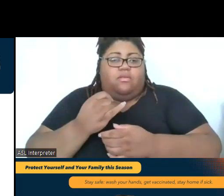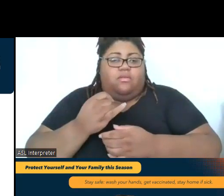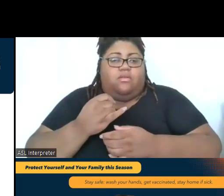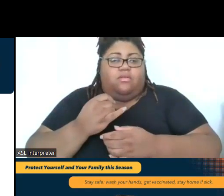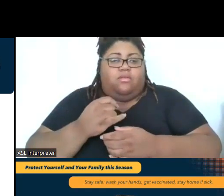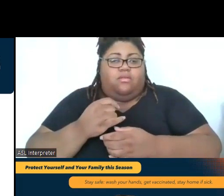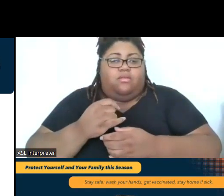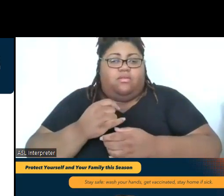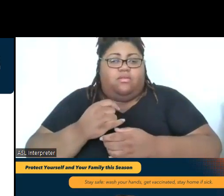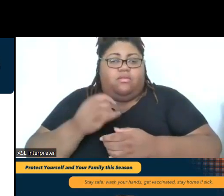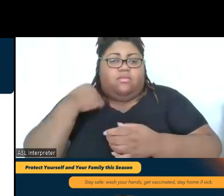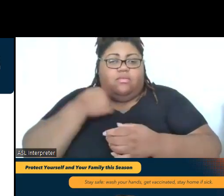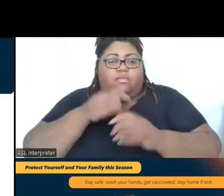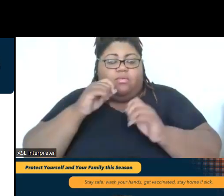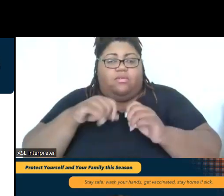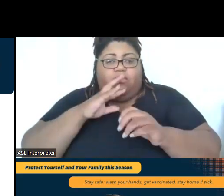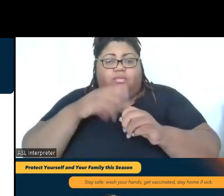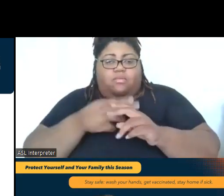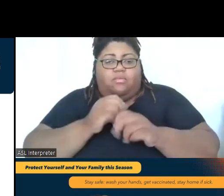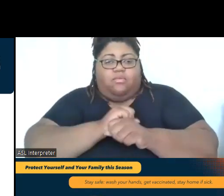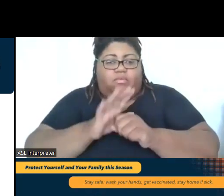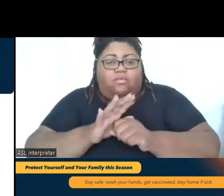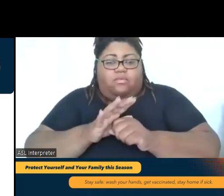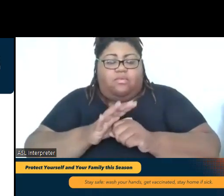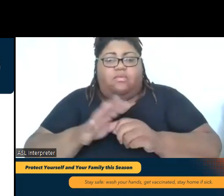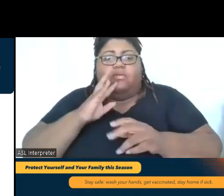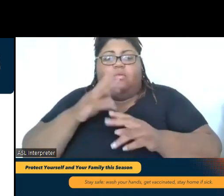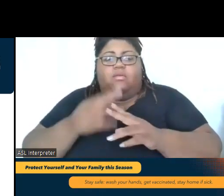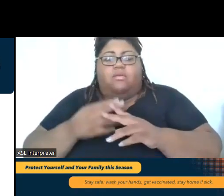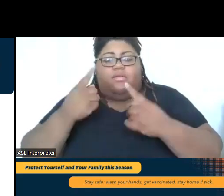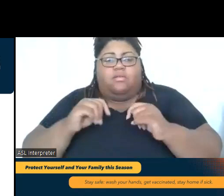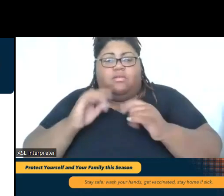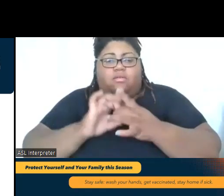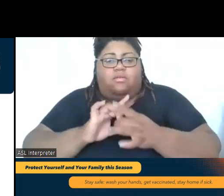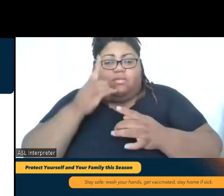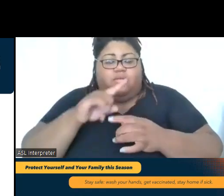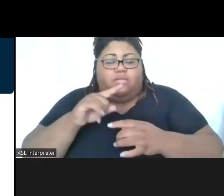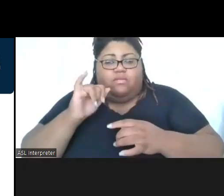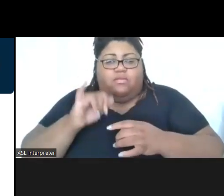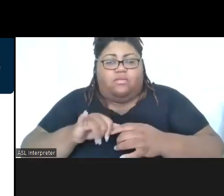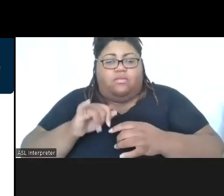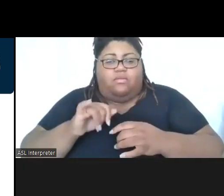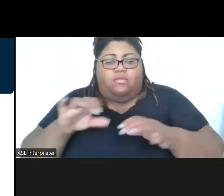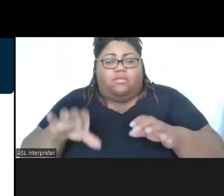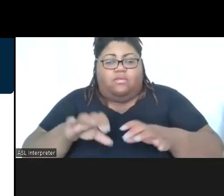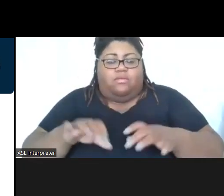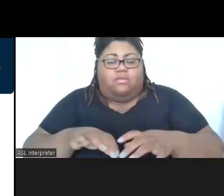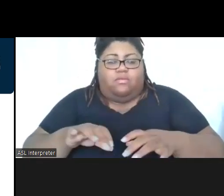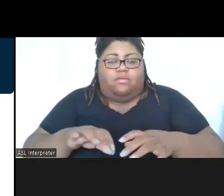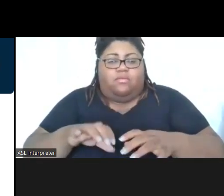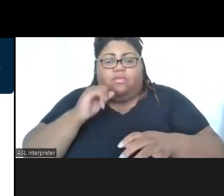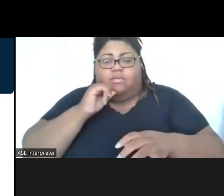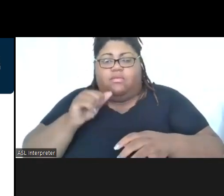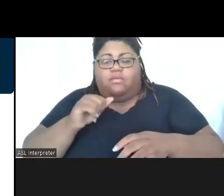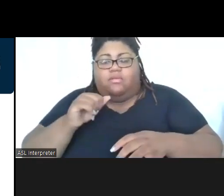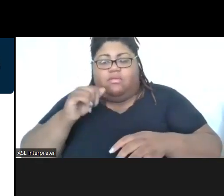this is also recognizing the importance of mental health and social connectivity to health as well. This is not all one-sided equation of prevent COVID at